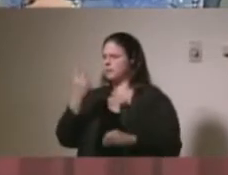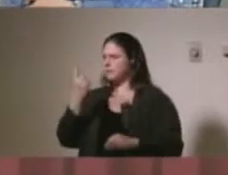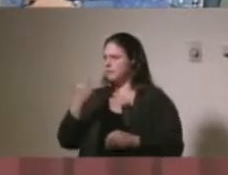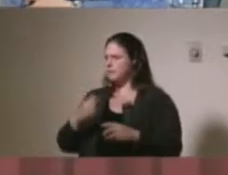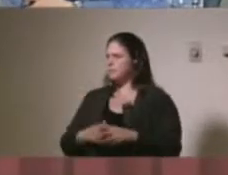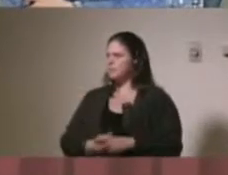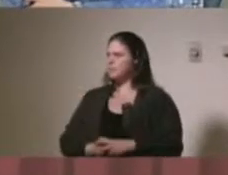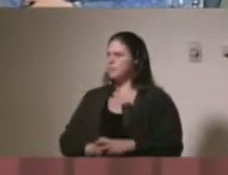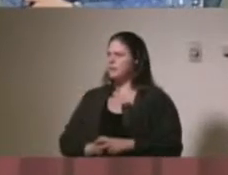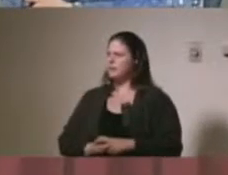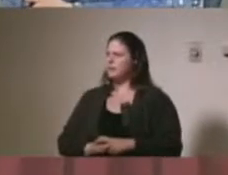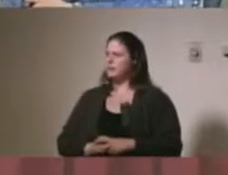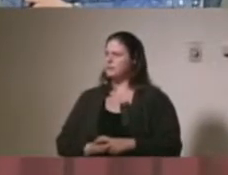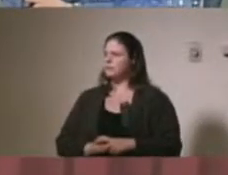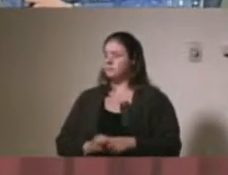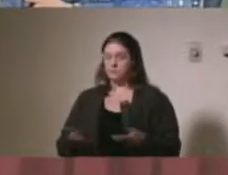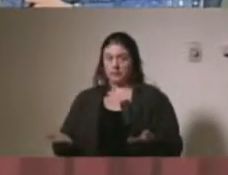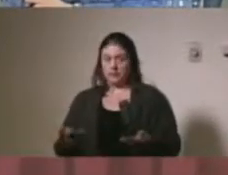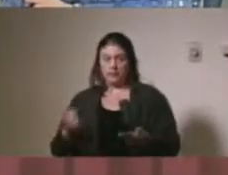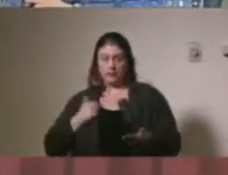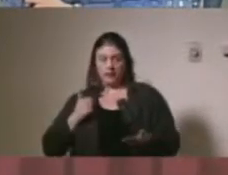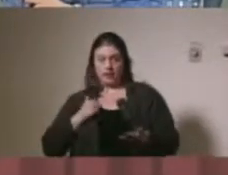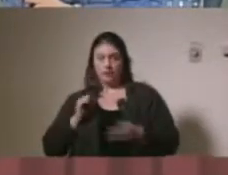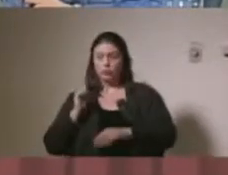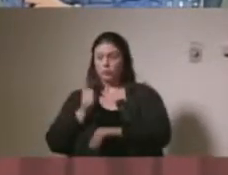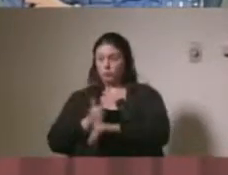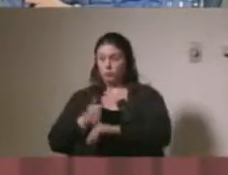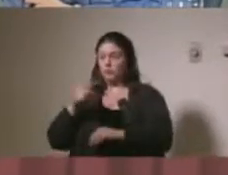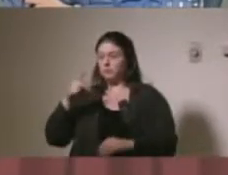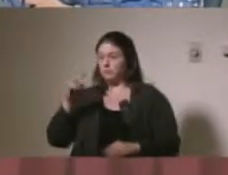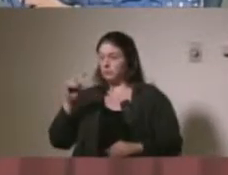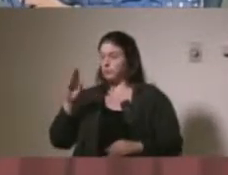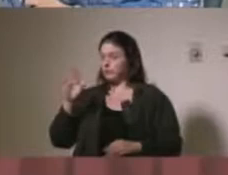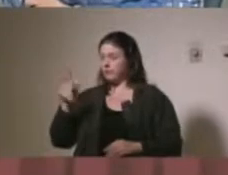When you create your postal bank here, as you said,